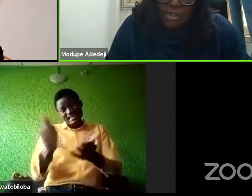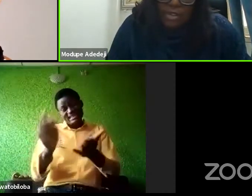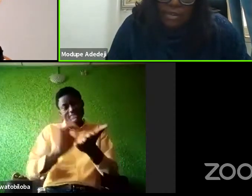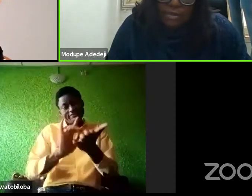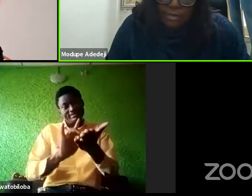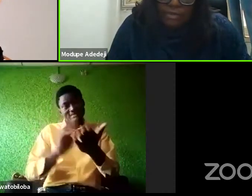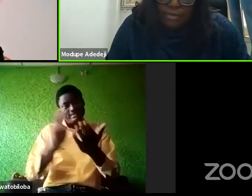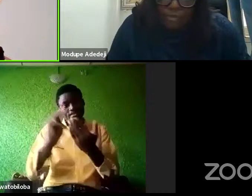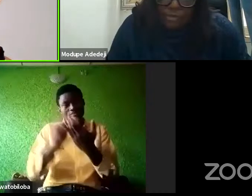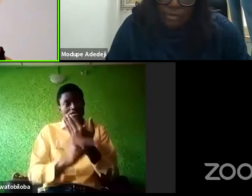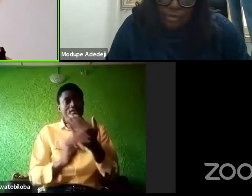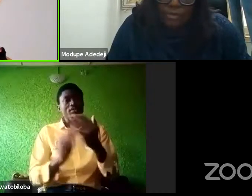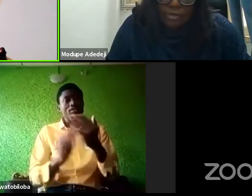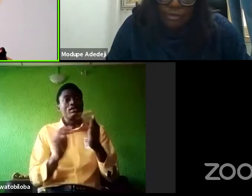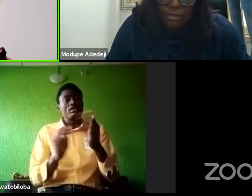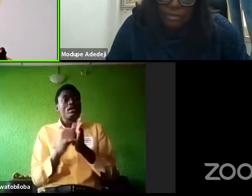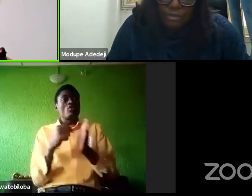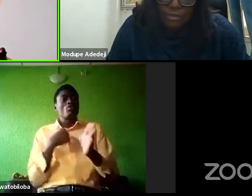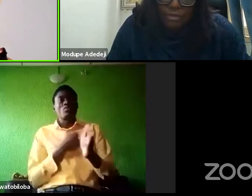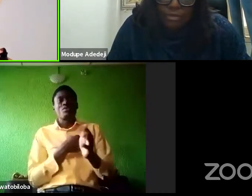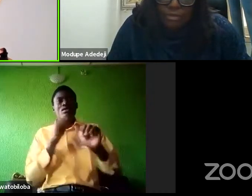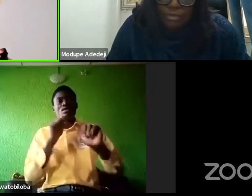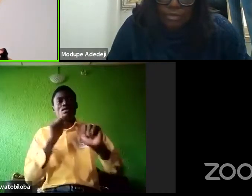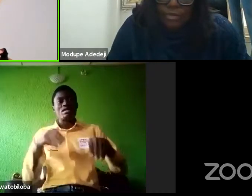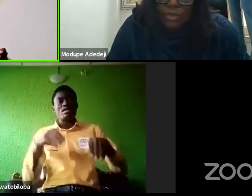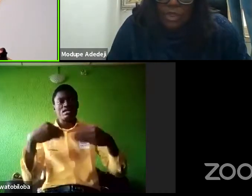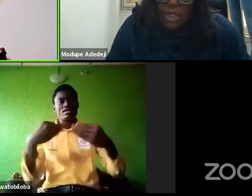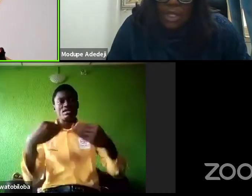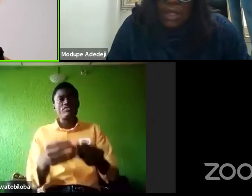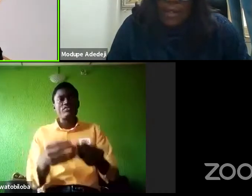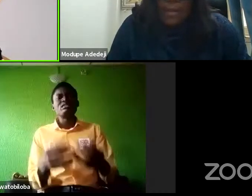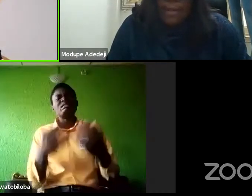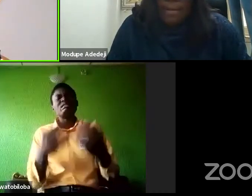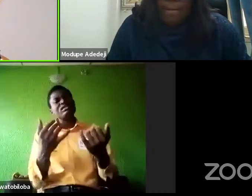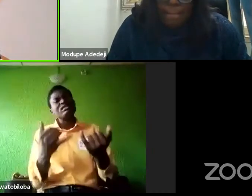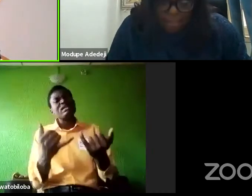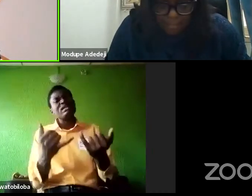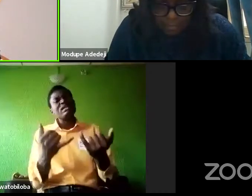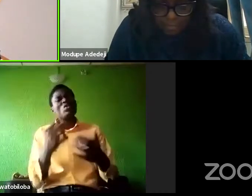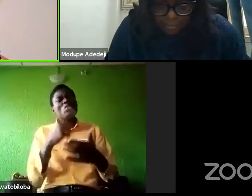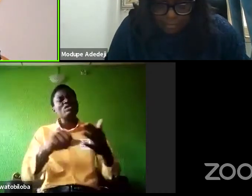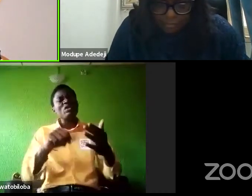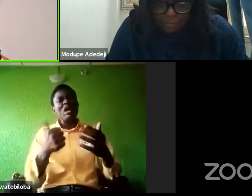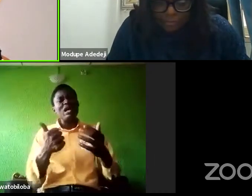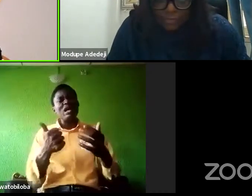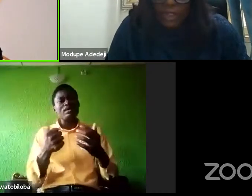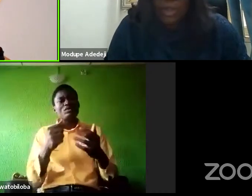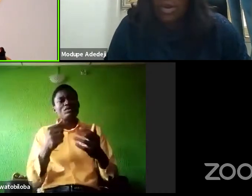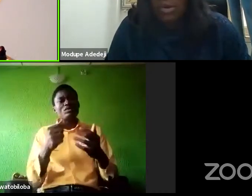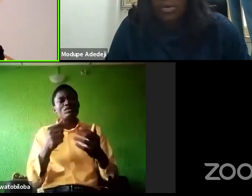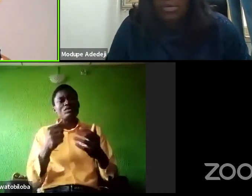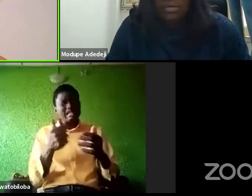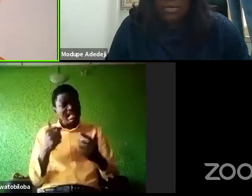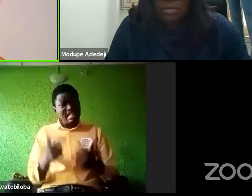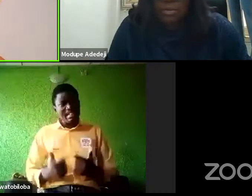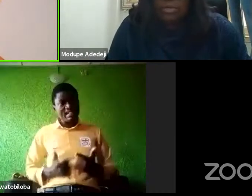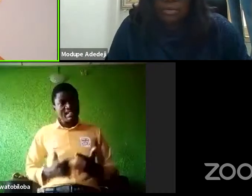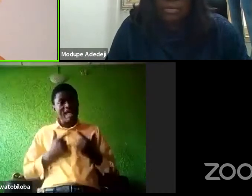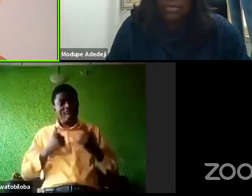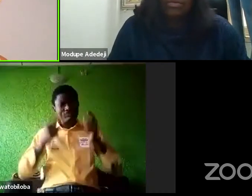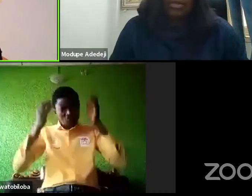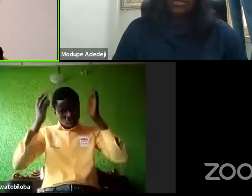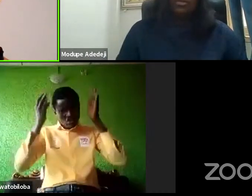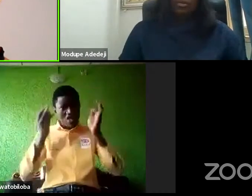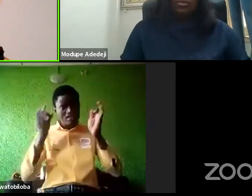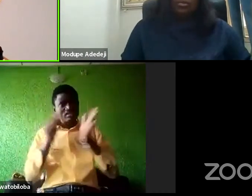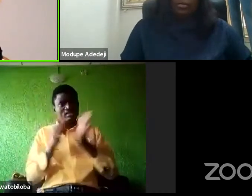menopause. Okay, what other lifestyle choices that could help a woman going through